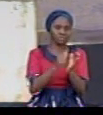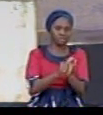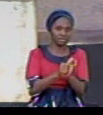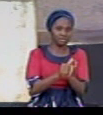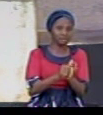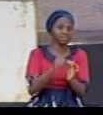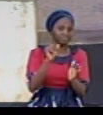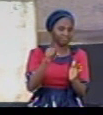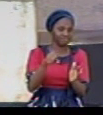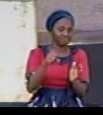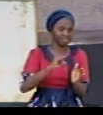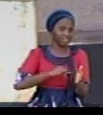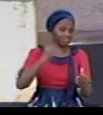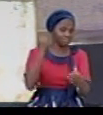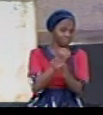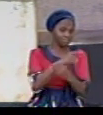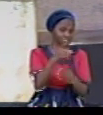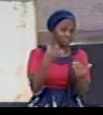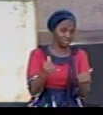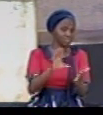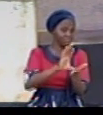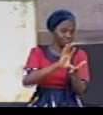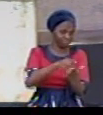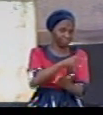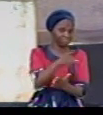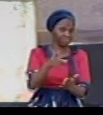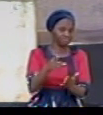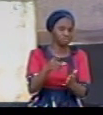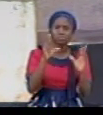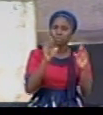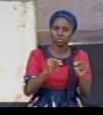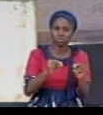I caught you now. No, he cannot catch you.